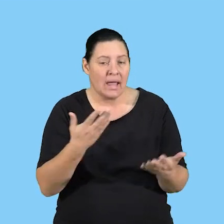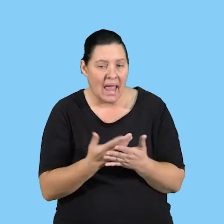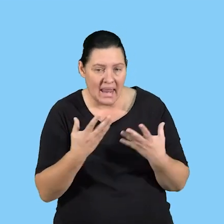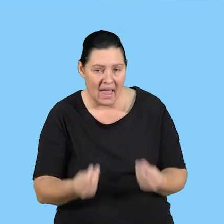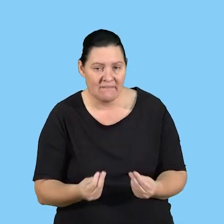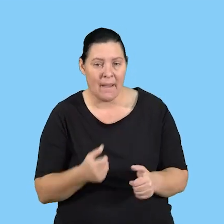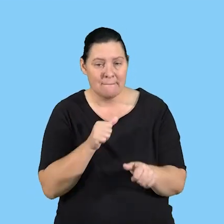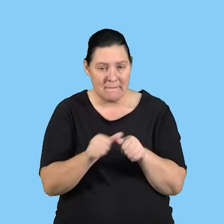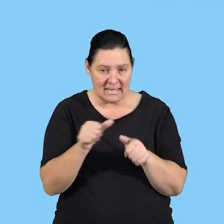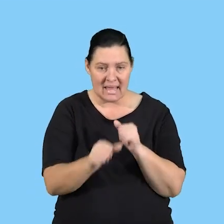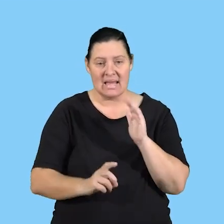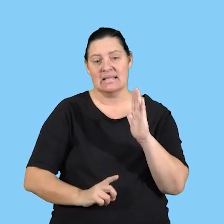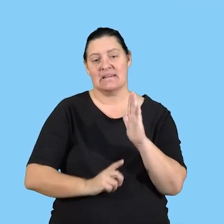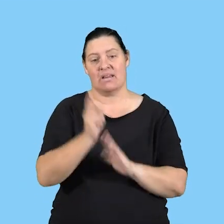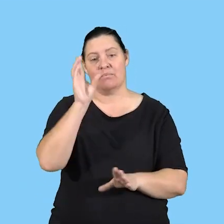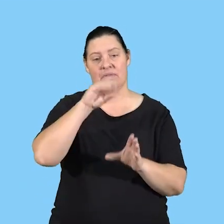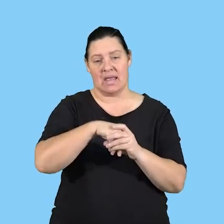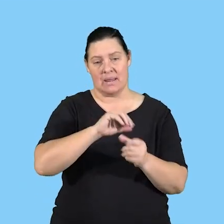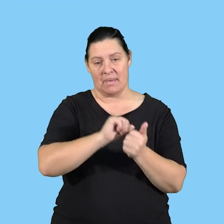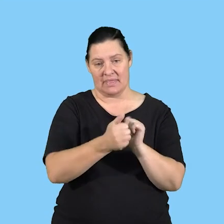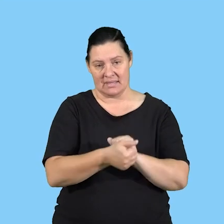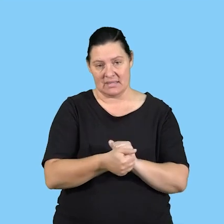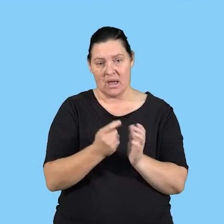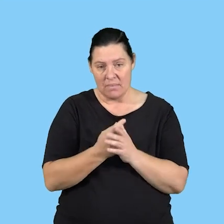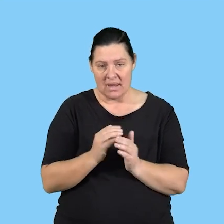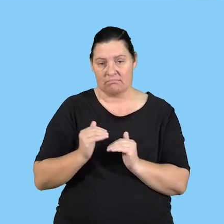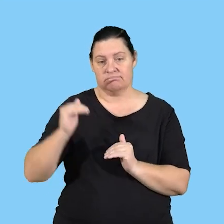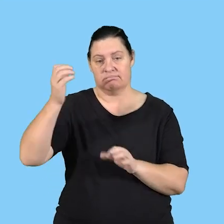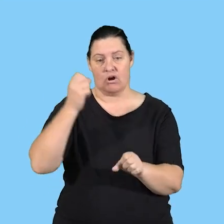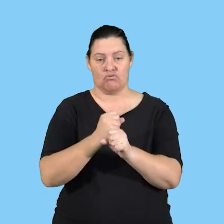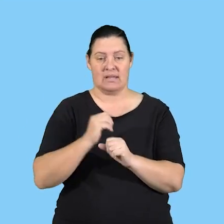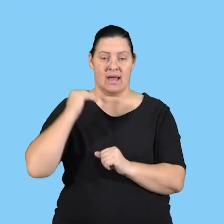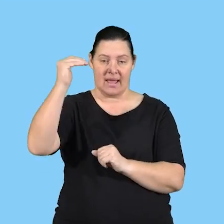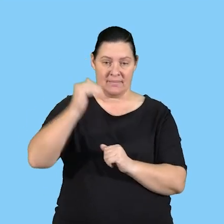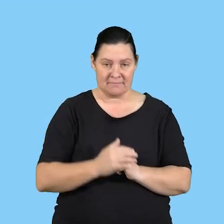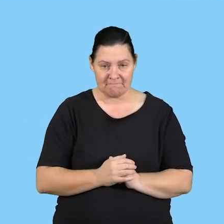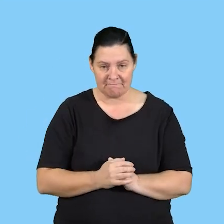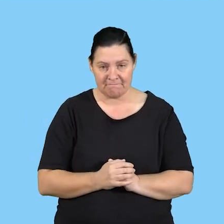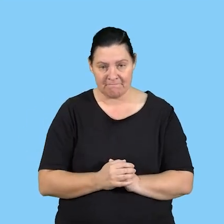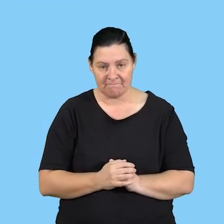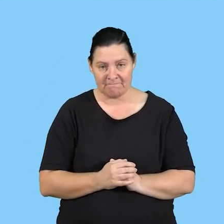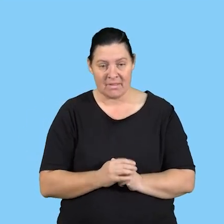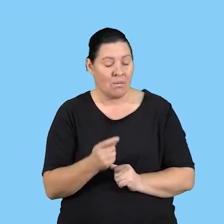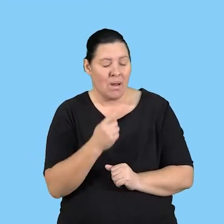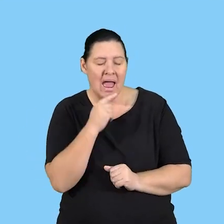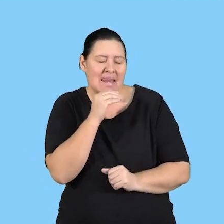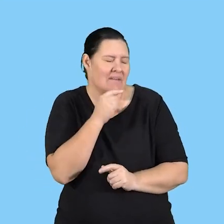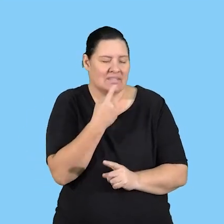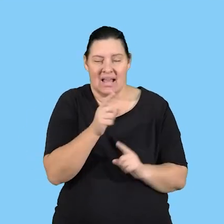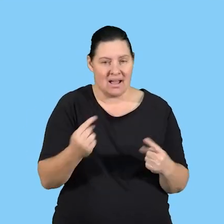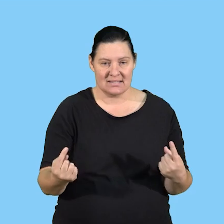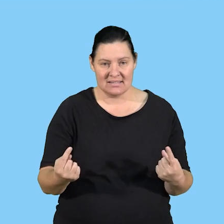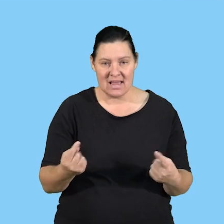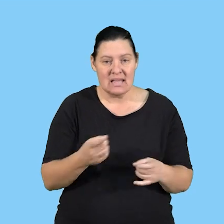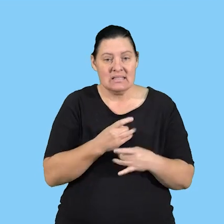successful development in maths in the higher grades. I can't say enough. It